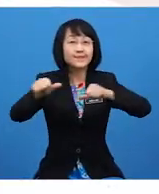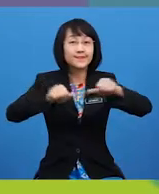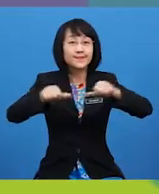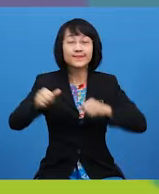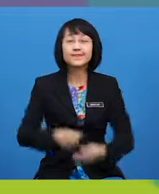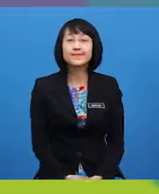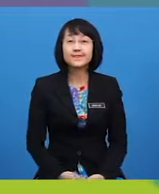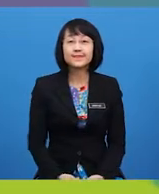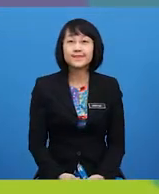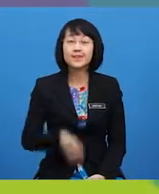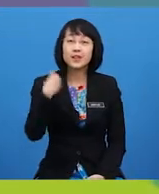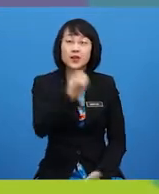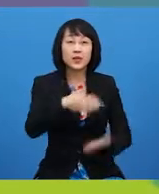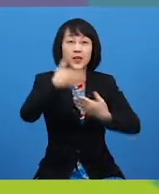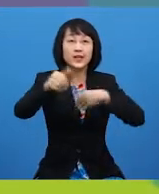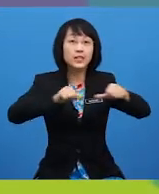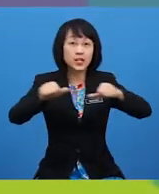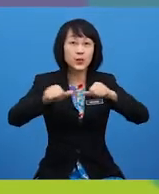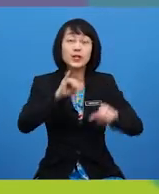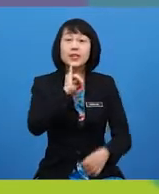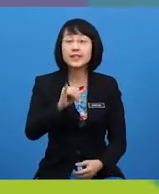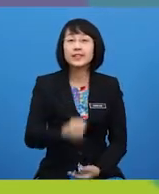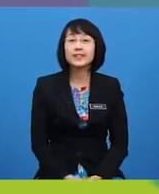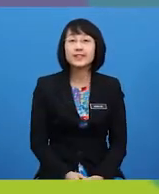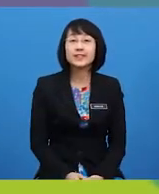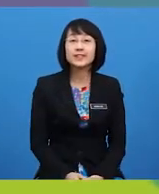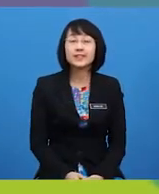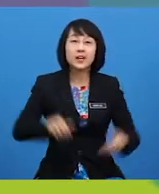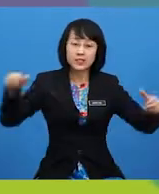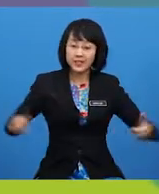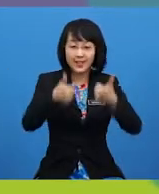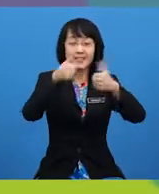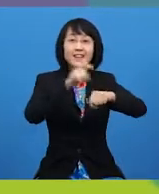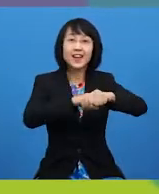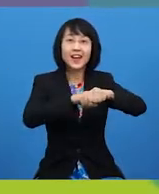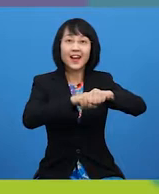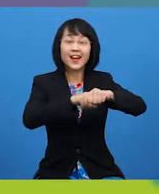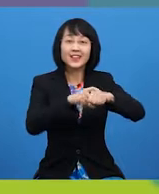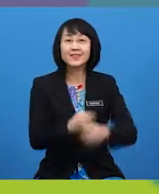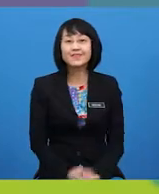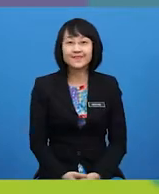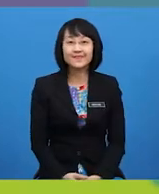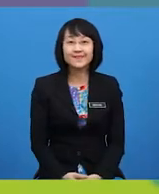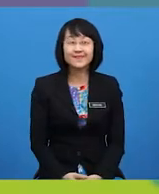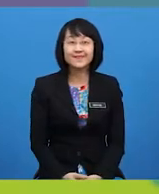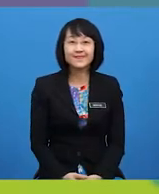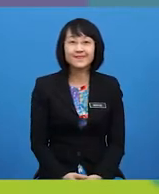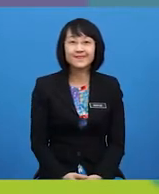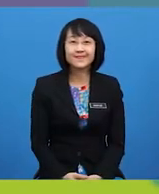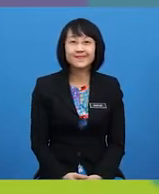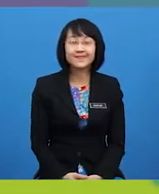Hi again, boys and girls. Do you know what time it is? It is